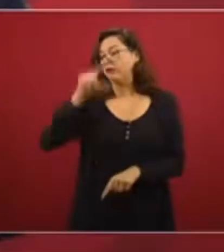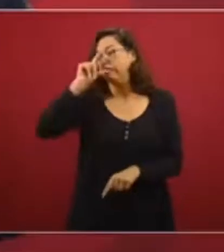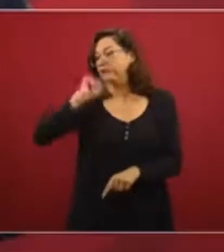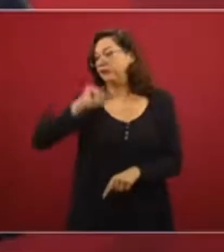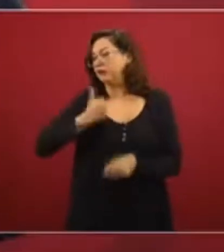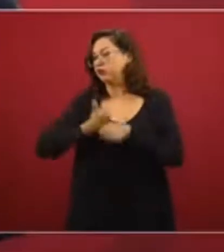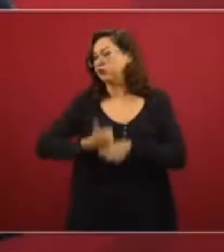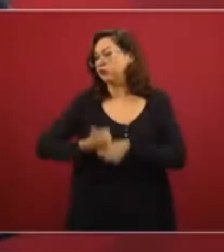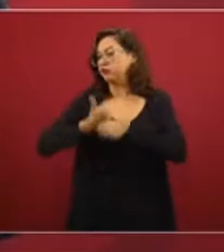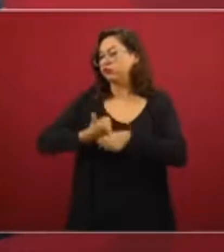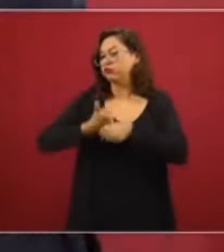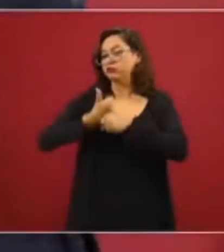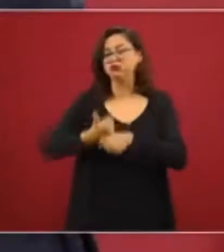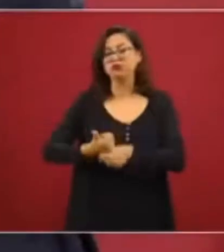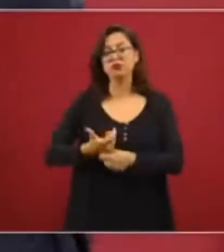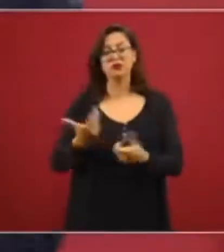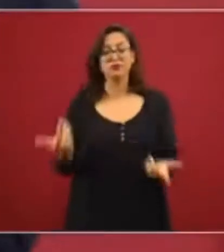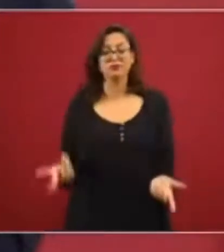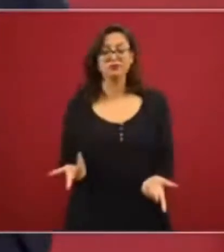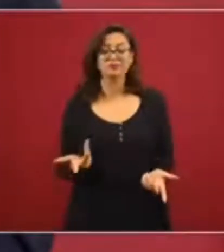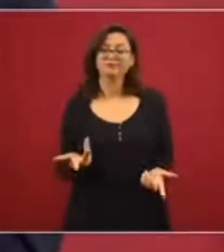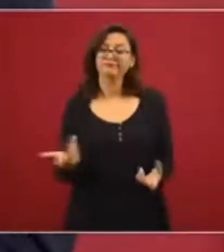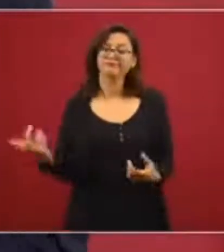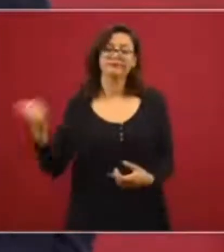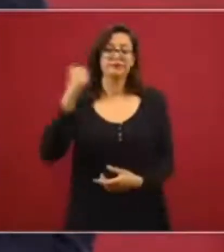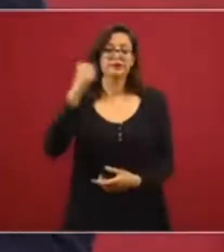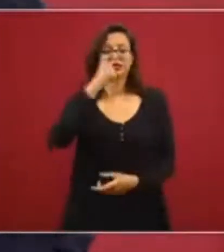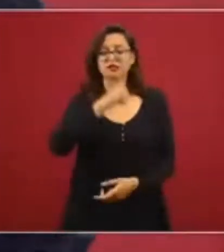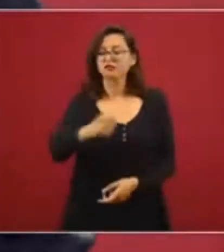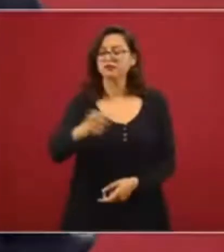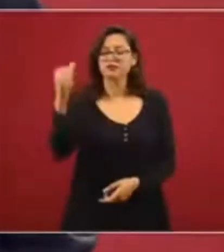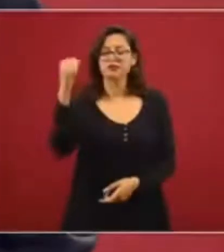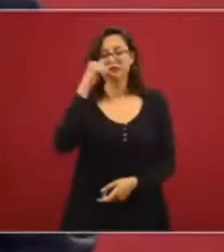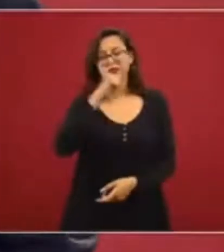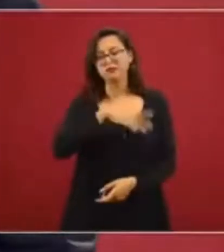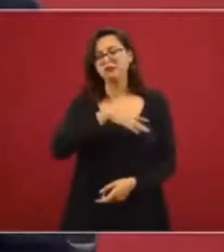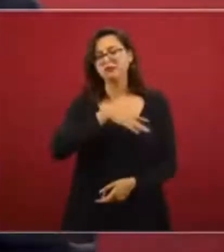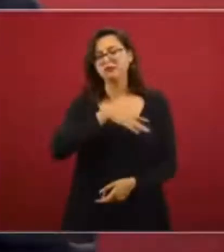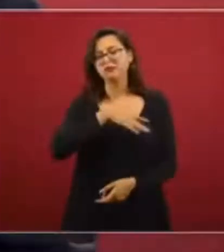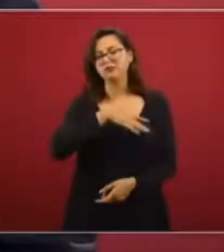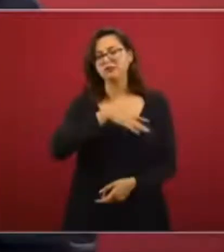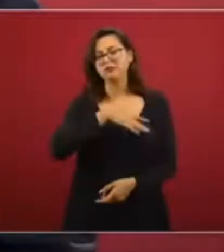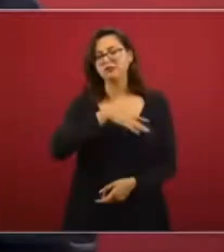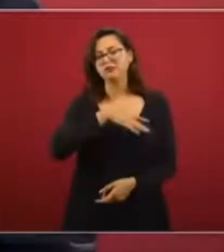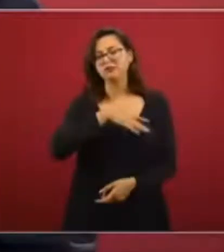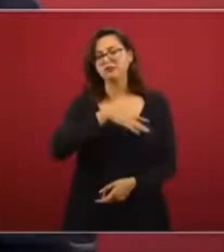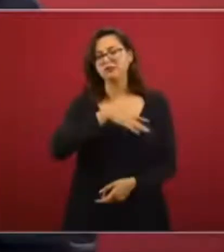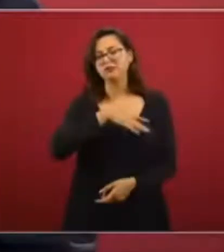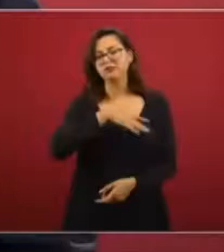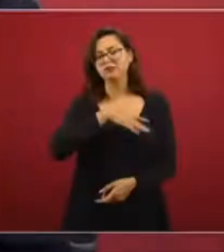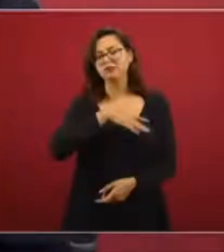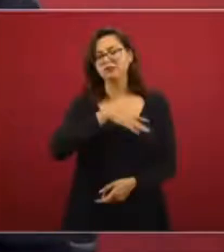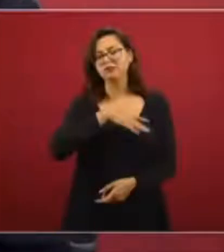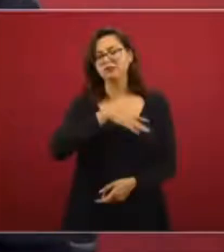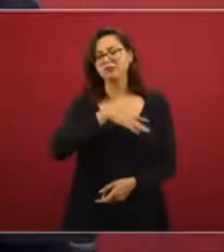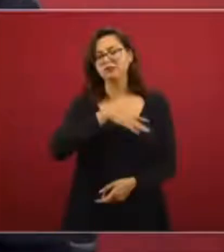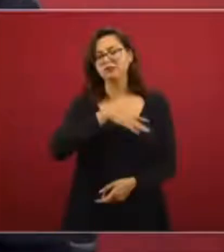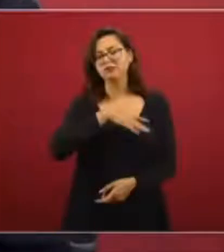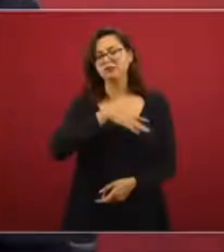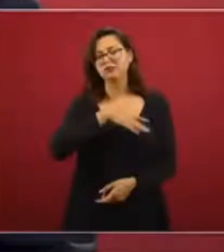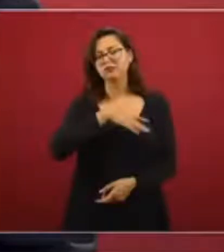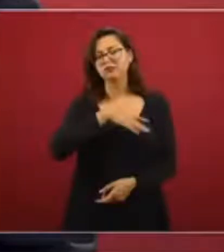siempre el que ha imperado la corrupción. is that